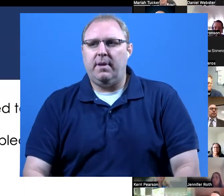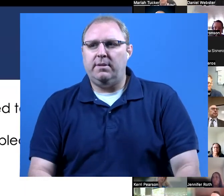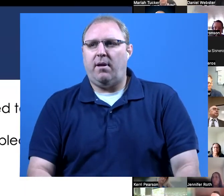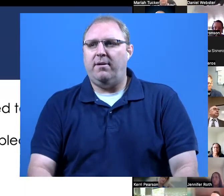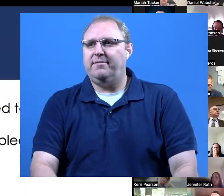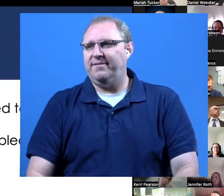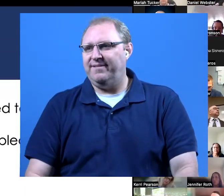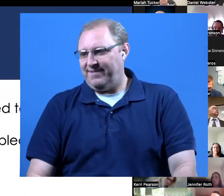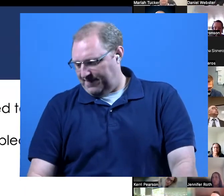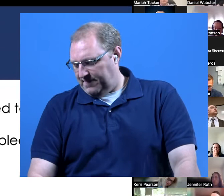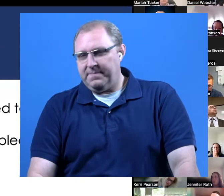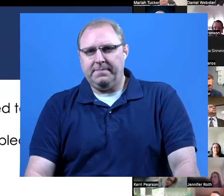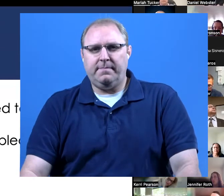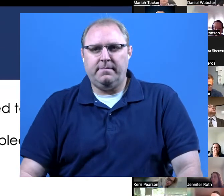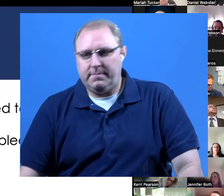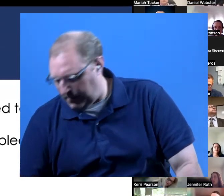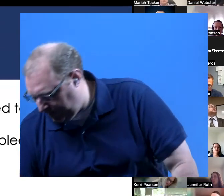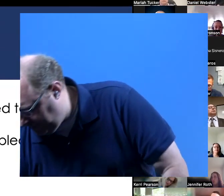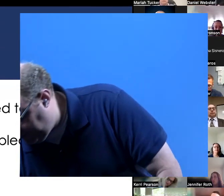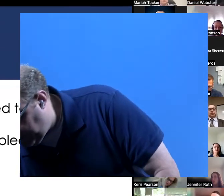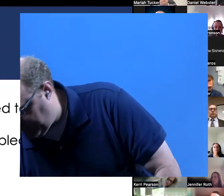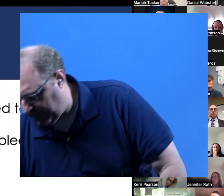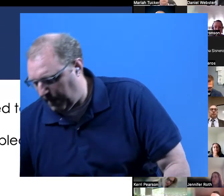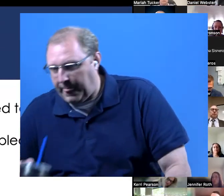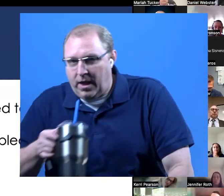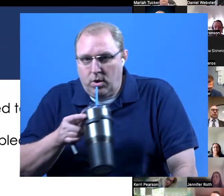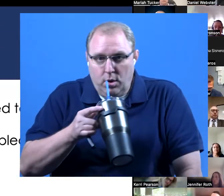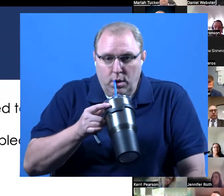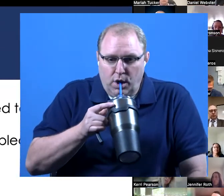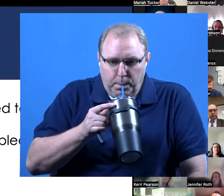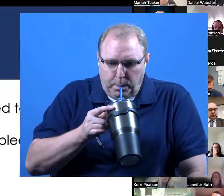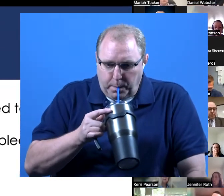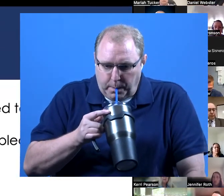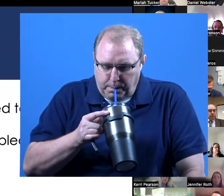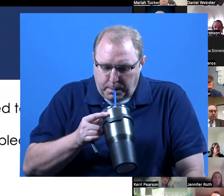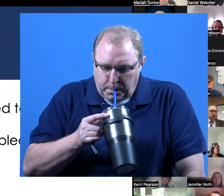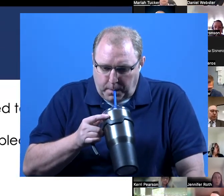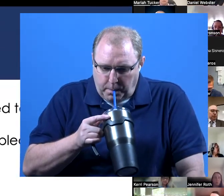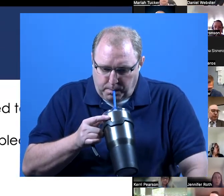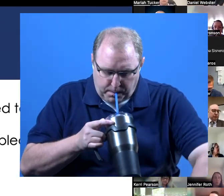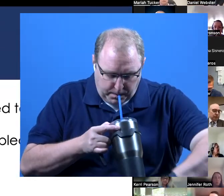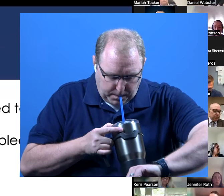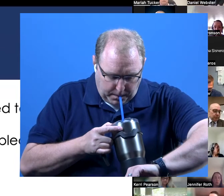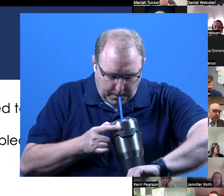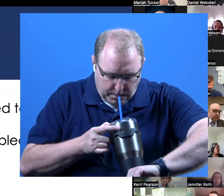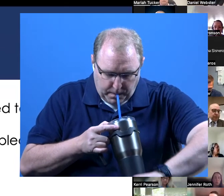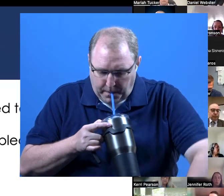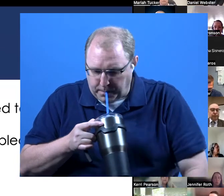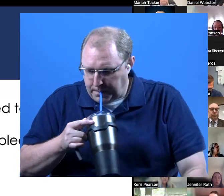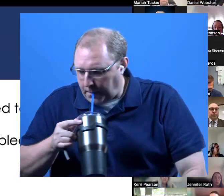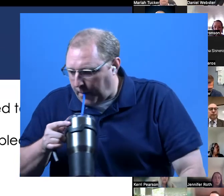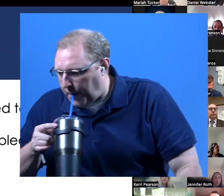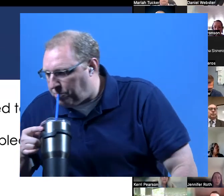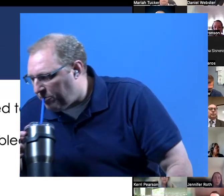And here's what you get to know. Long-term disability leave is a safety net designed to replace an employee's income should he or she